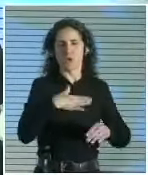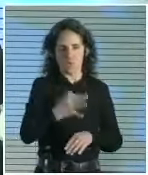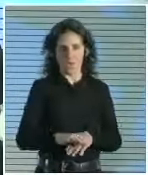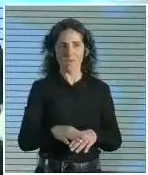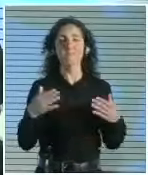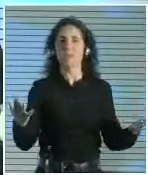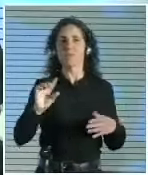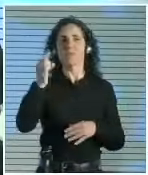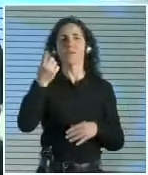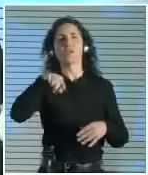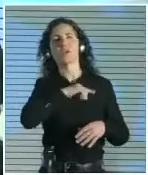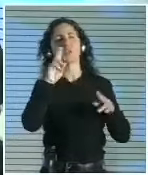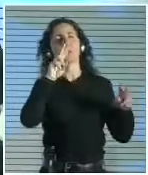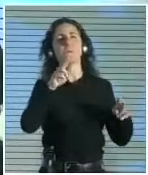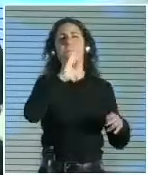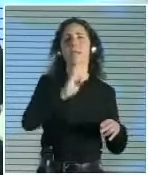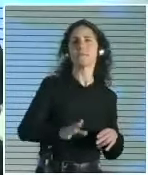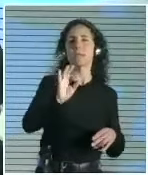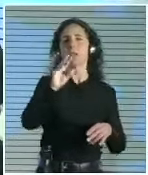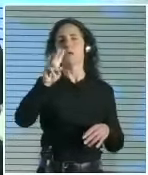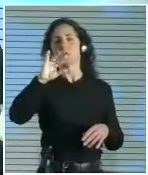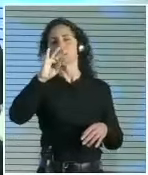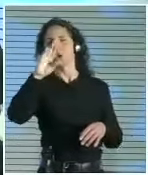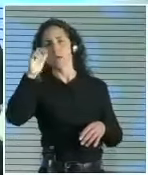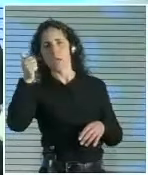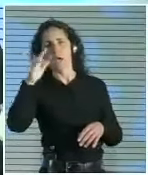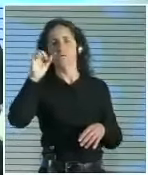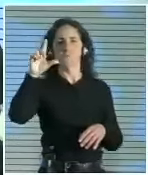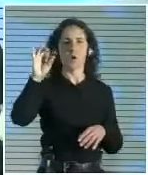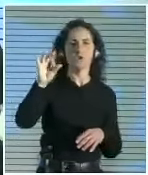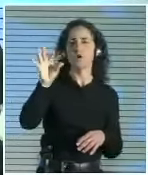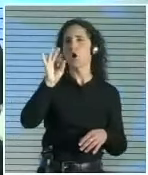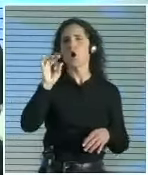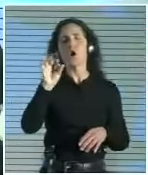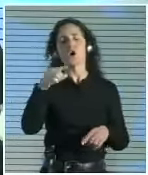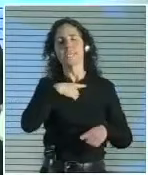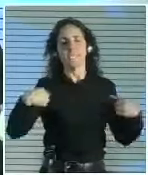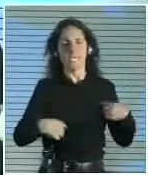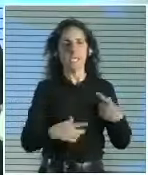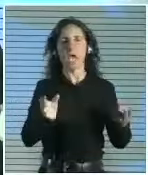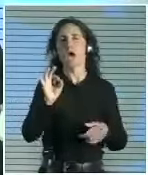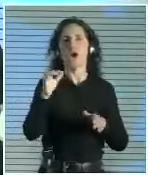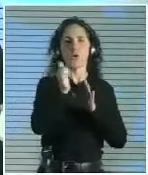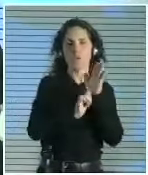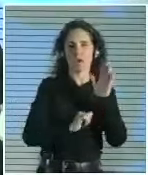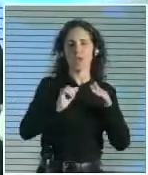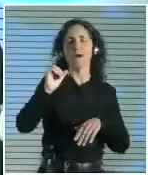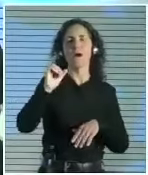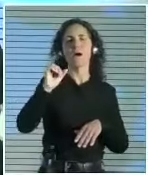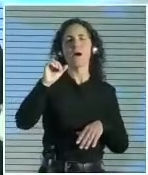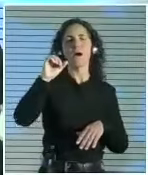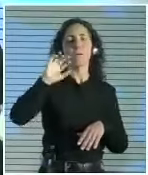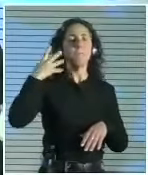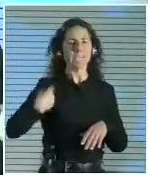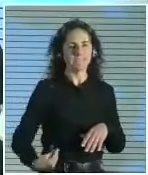Brazil, Victoria Falls, throughout China, a national program in Pakistan, and many others. And today we actually host